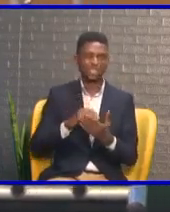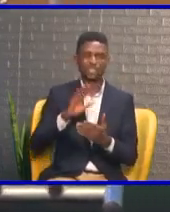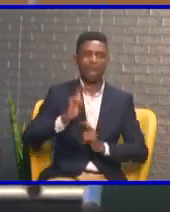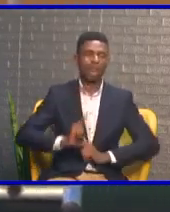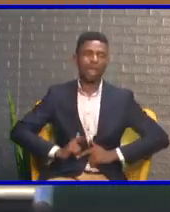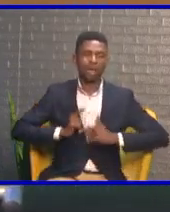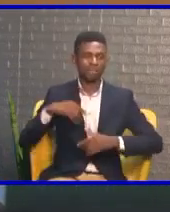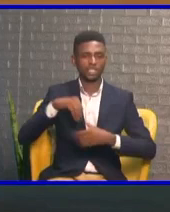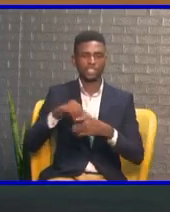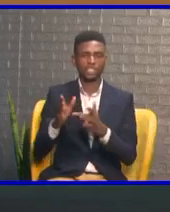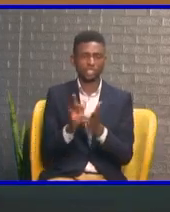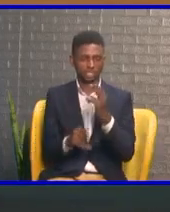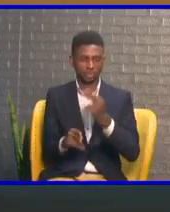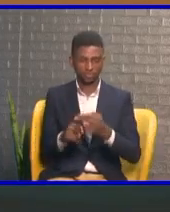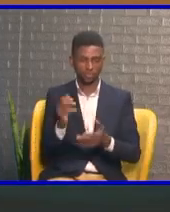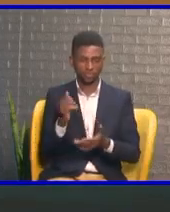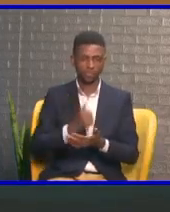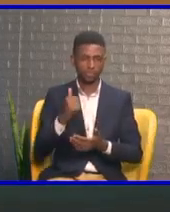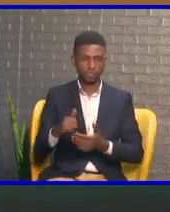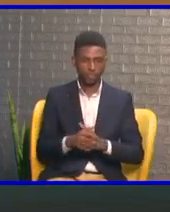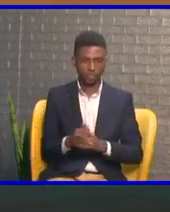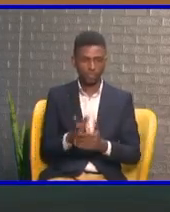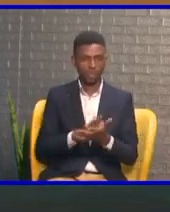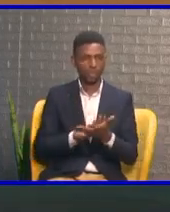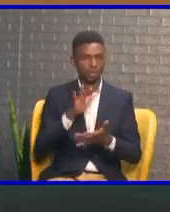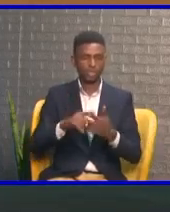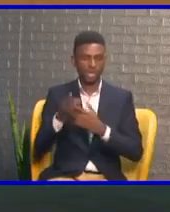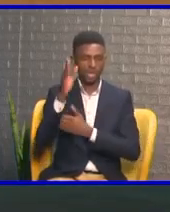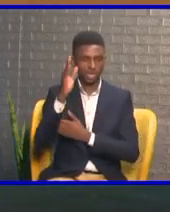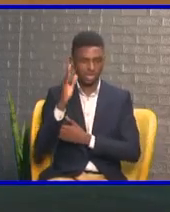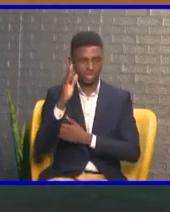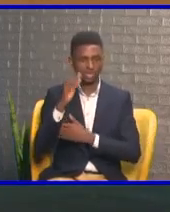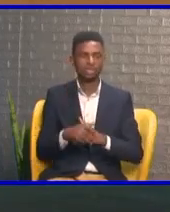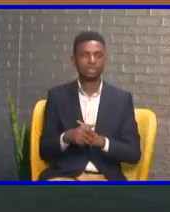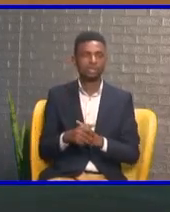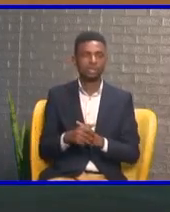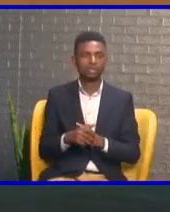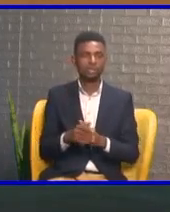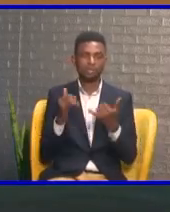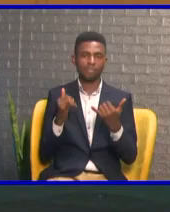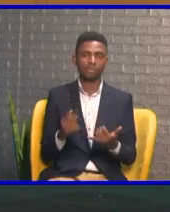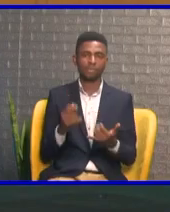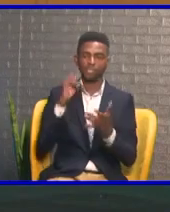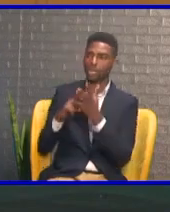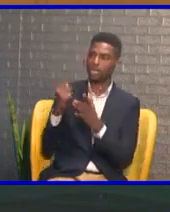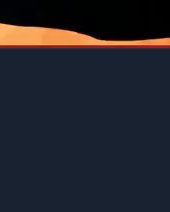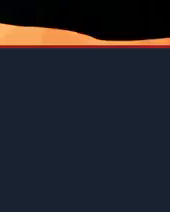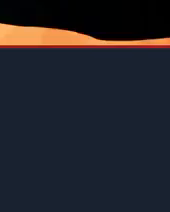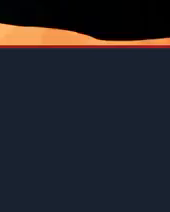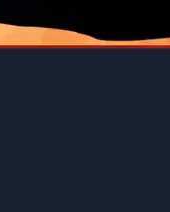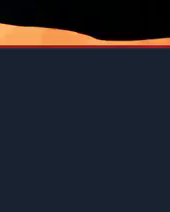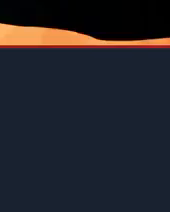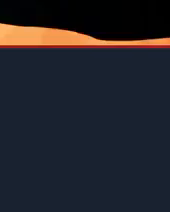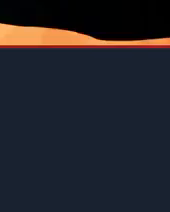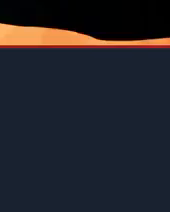the name of Jesus Christ. Amen. Glory to God. It says, go back to the scripture, please.